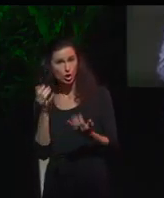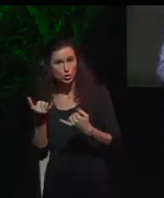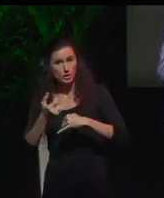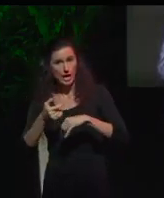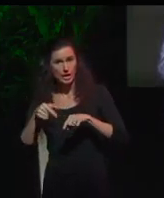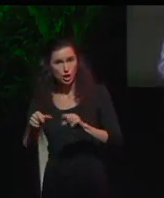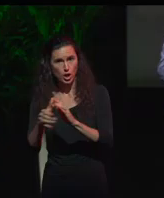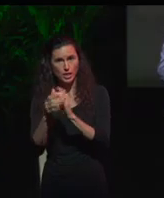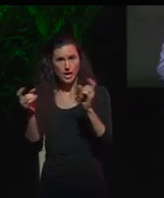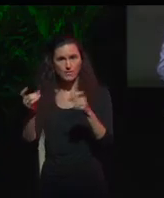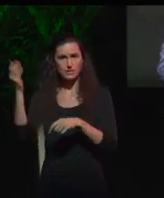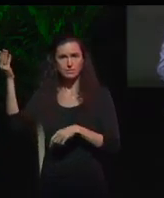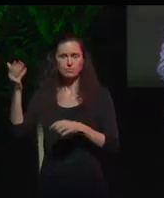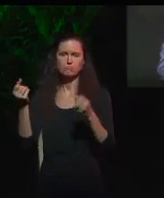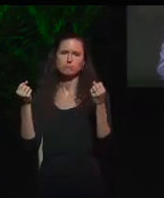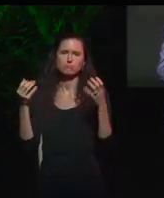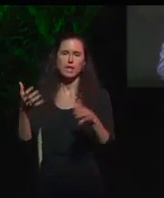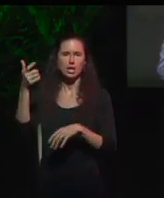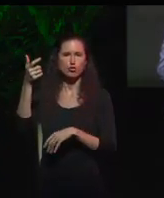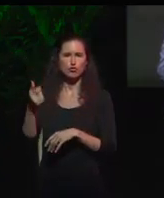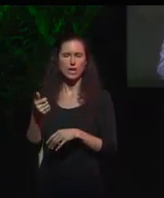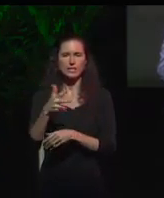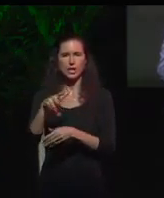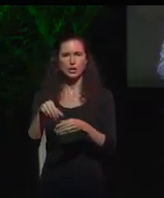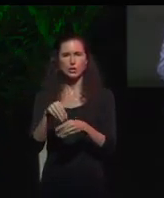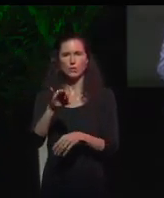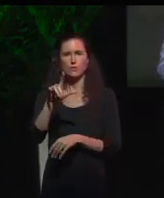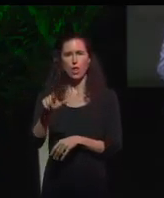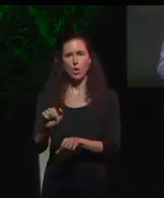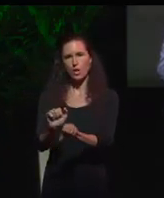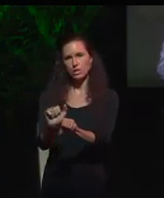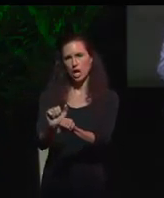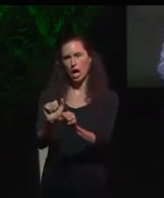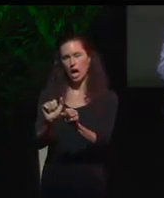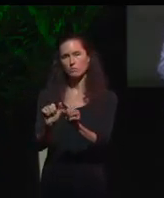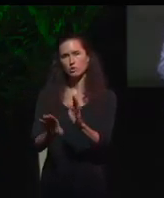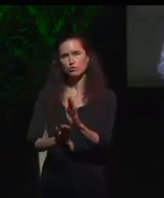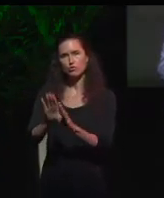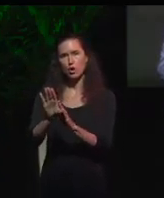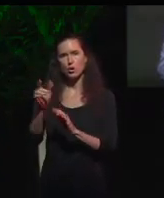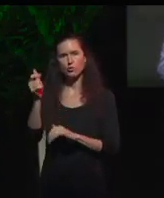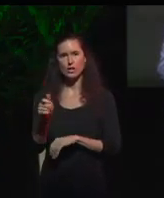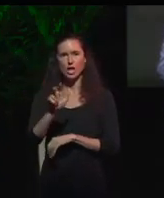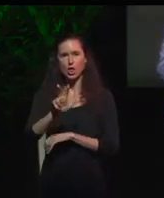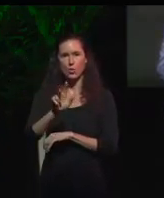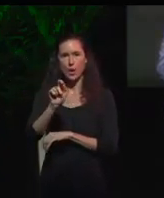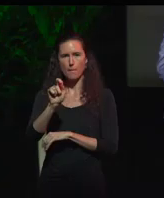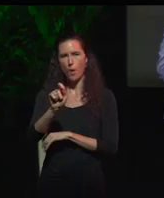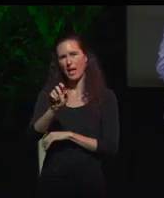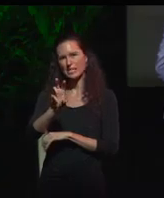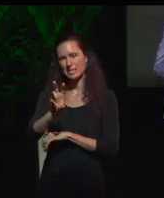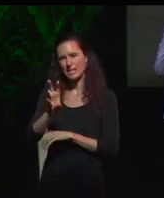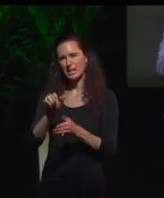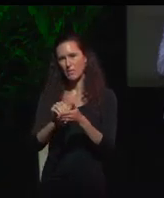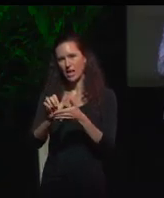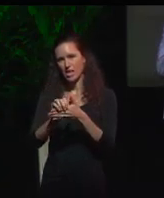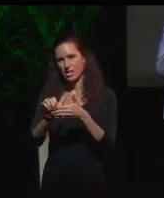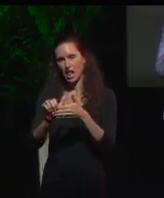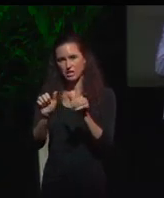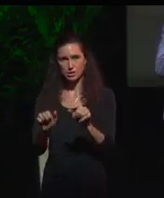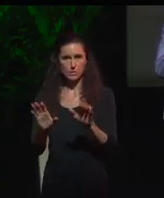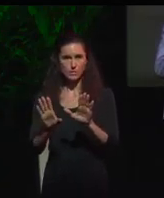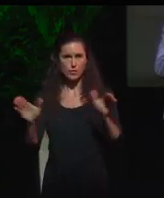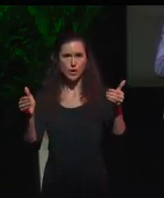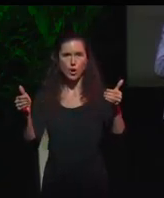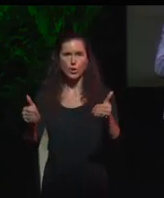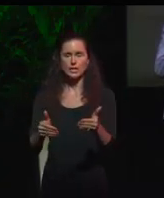a number of grants, including a Florida Jobs Growth Grant of $3.6 million to focus